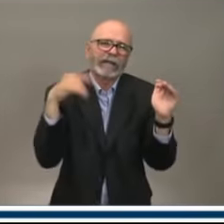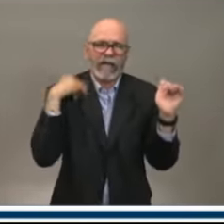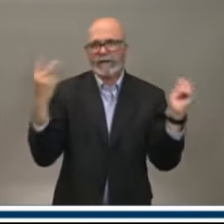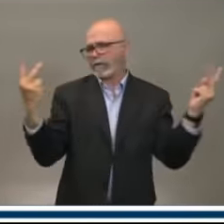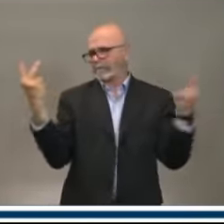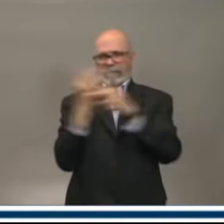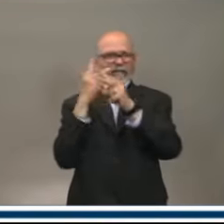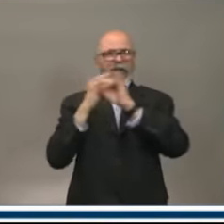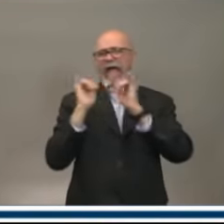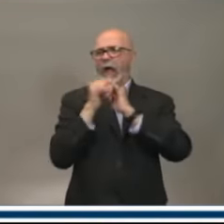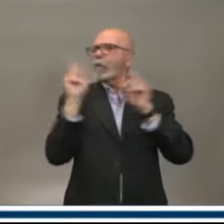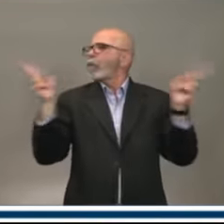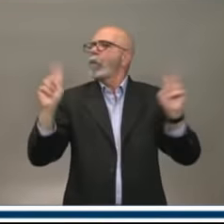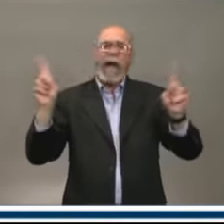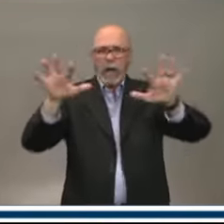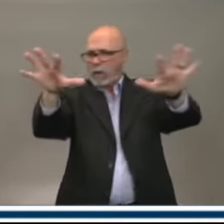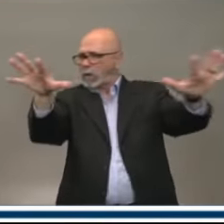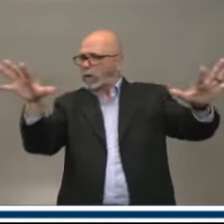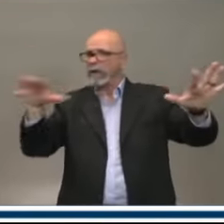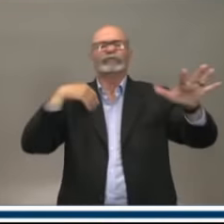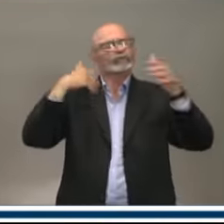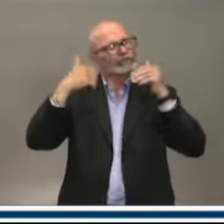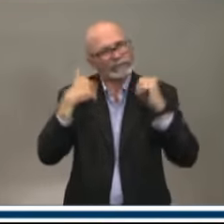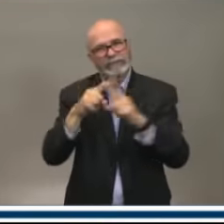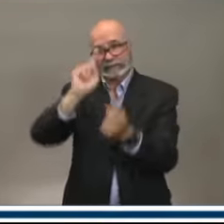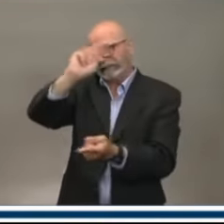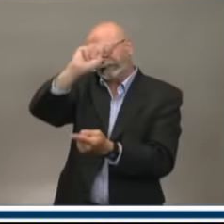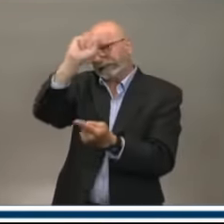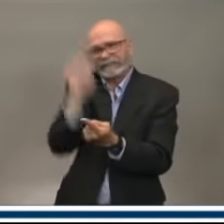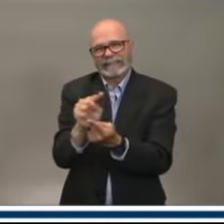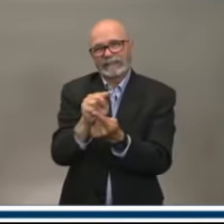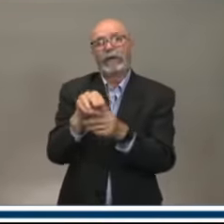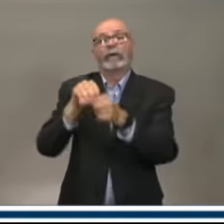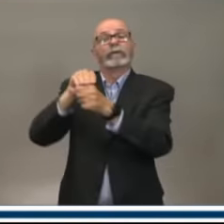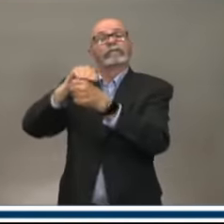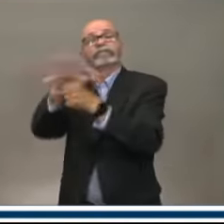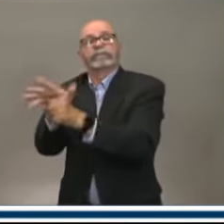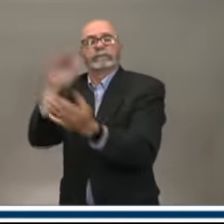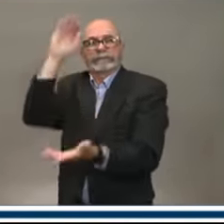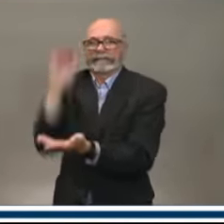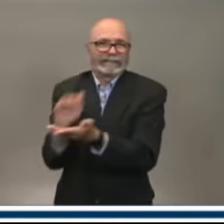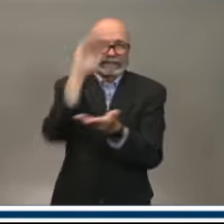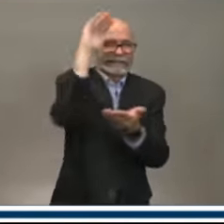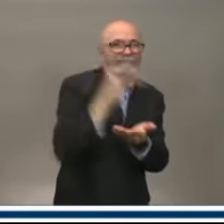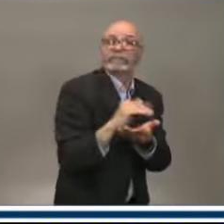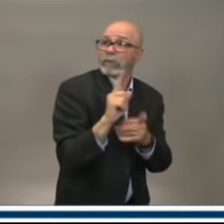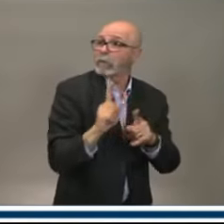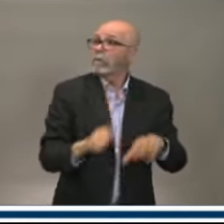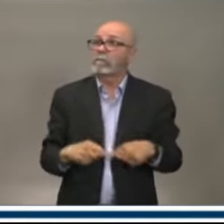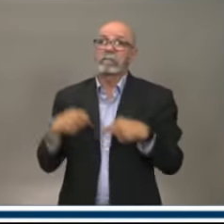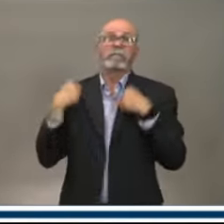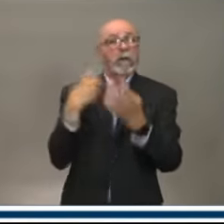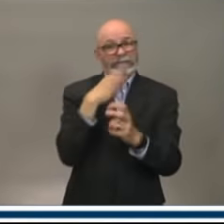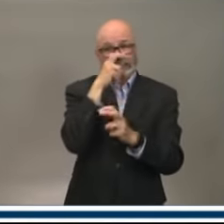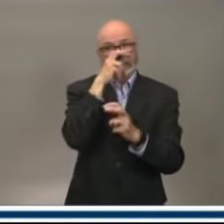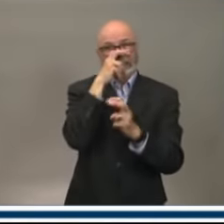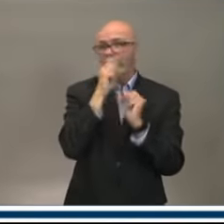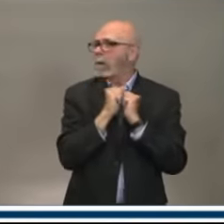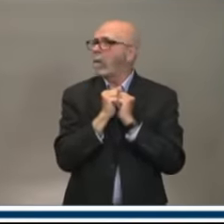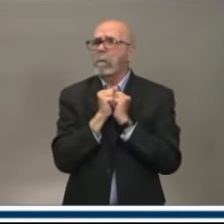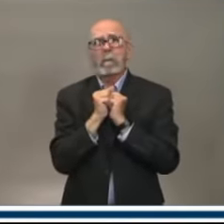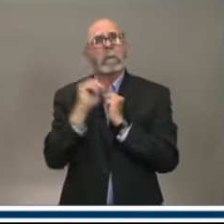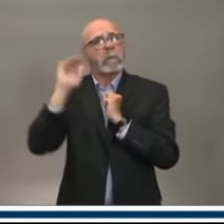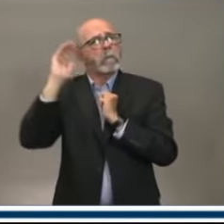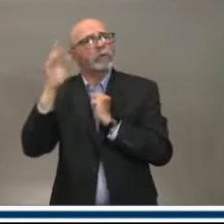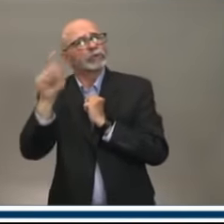to minimize that, respecting that many of our public health restrictions have, while necessary, they certainly have and